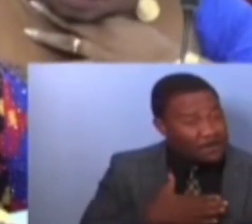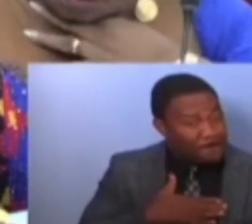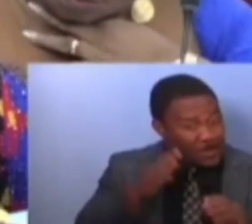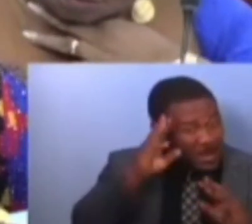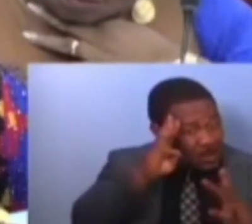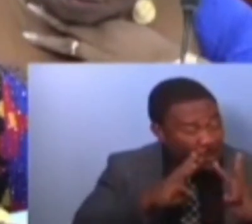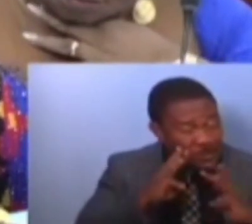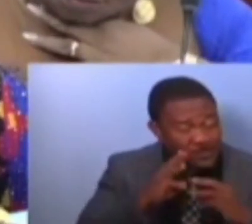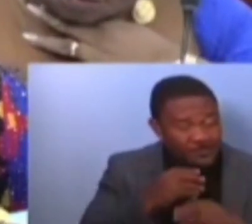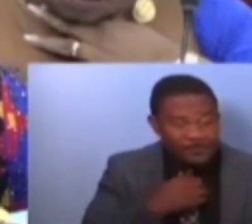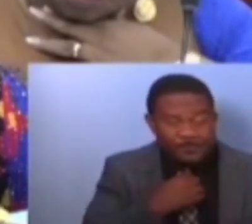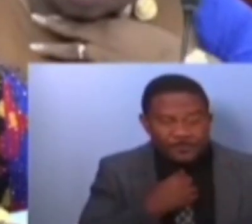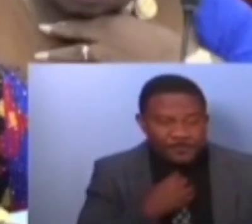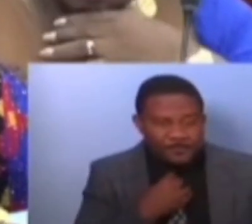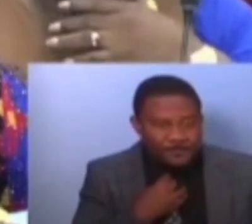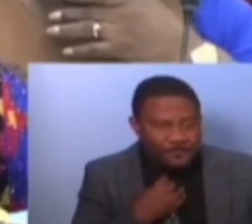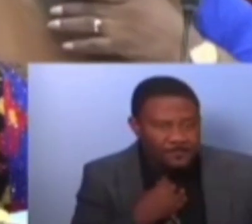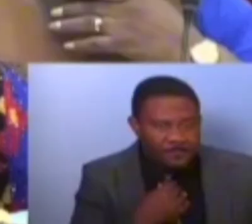that